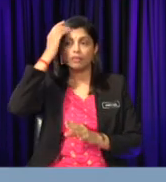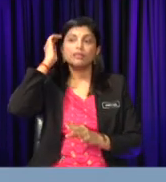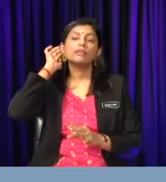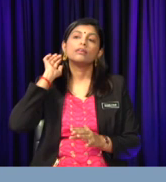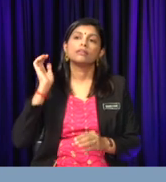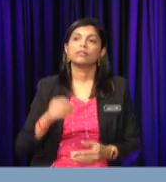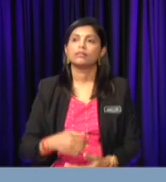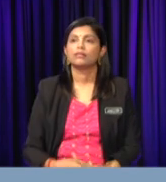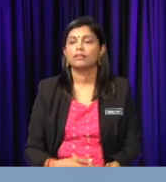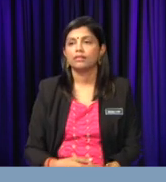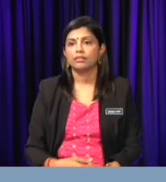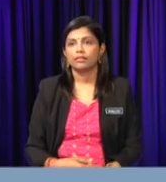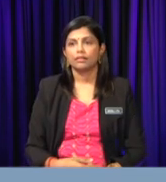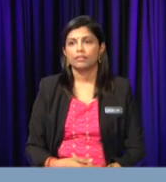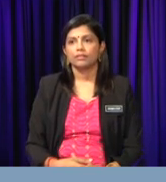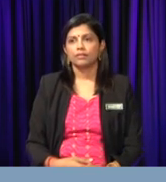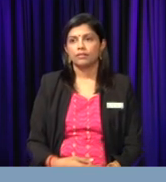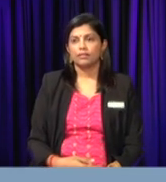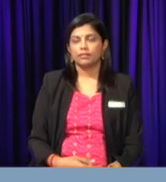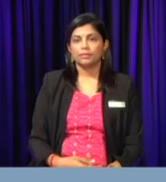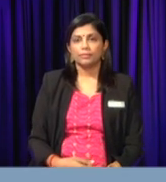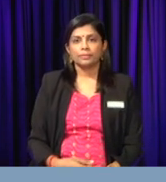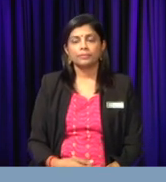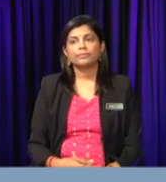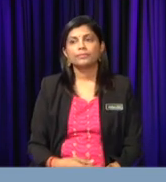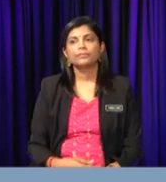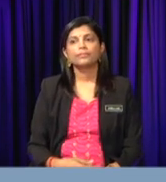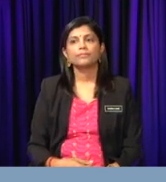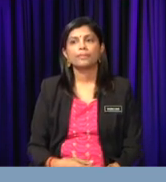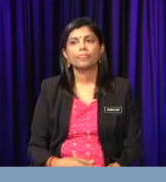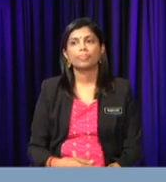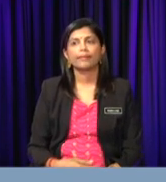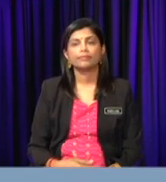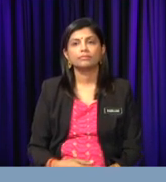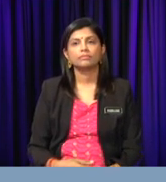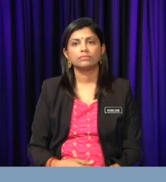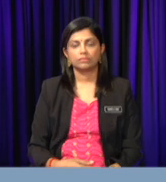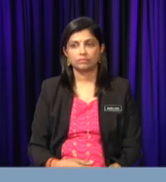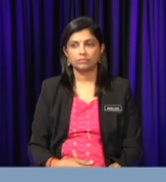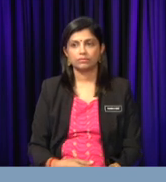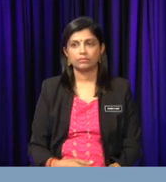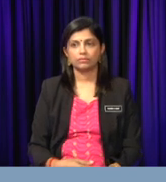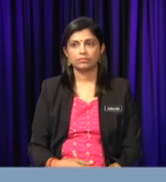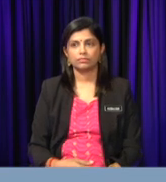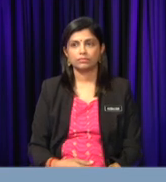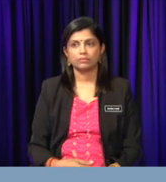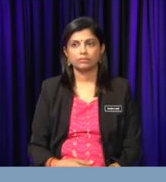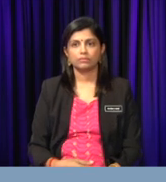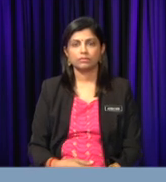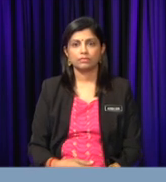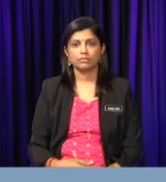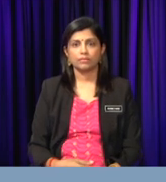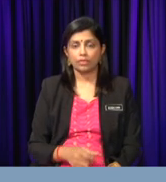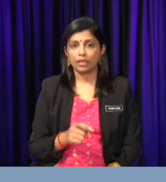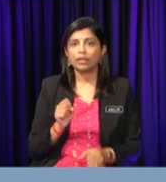dulu, just wait, all right? Mm-hmm. You should discuss with each other quietly, but in English, please